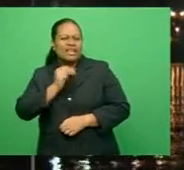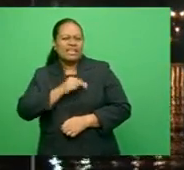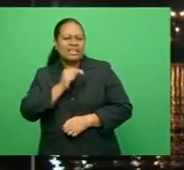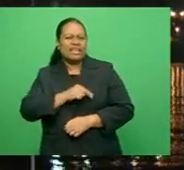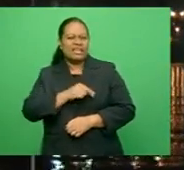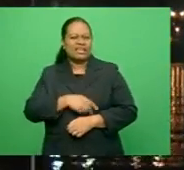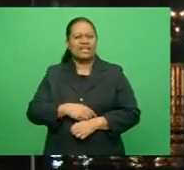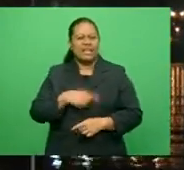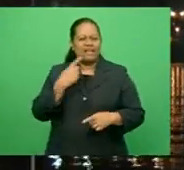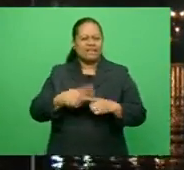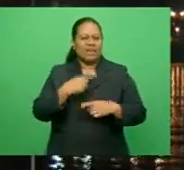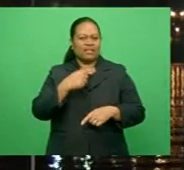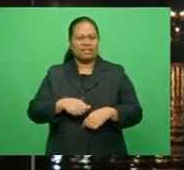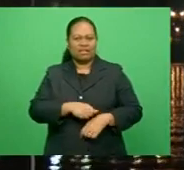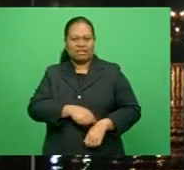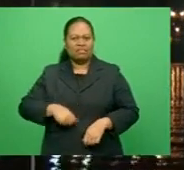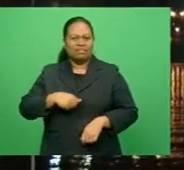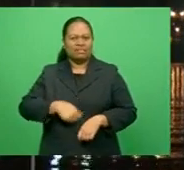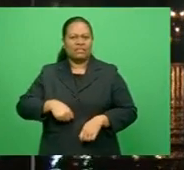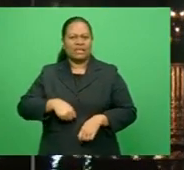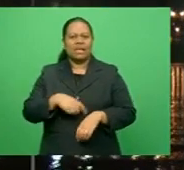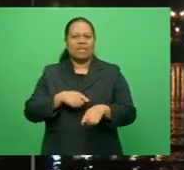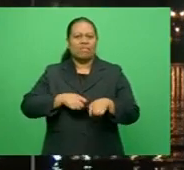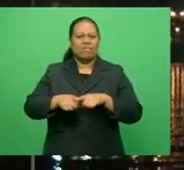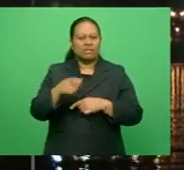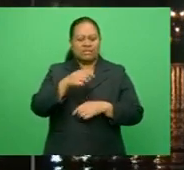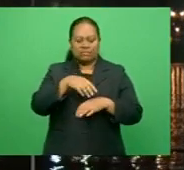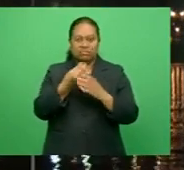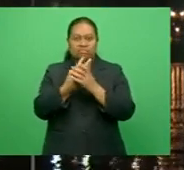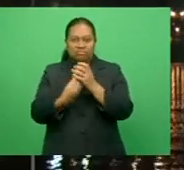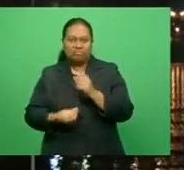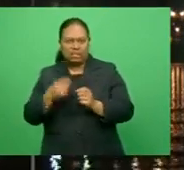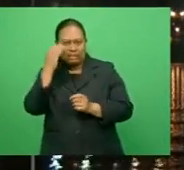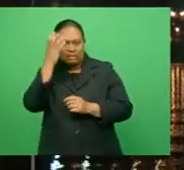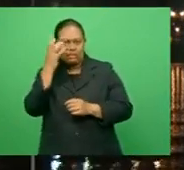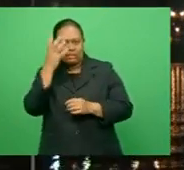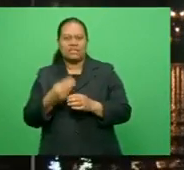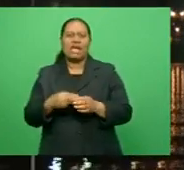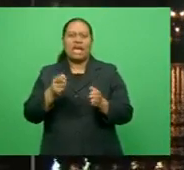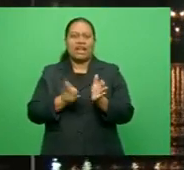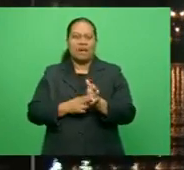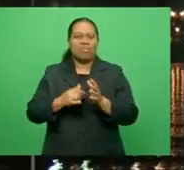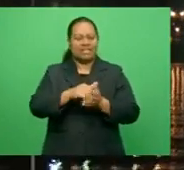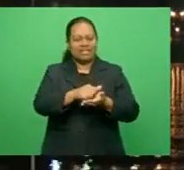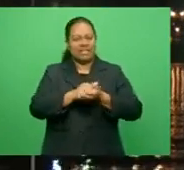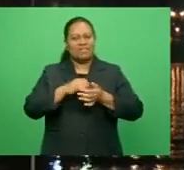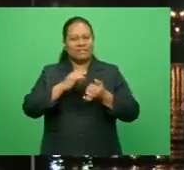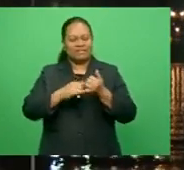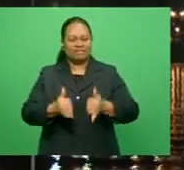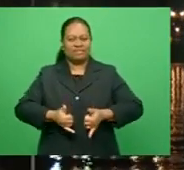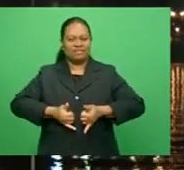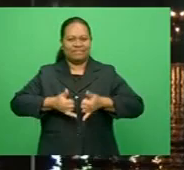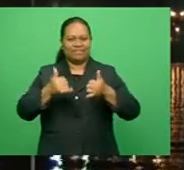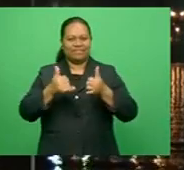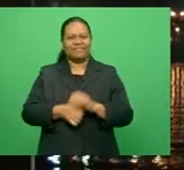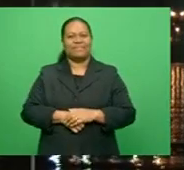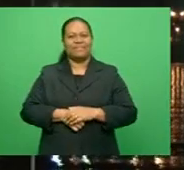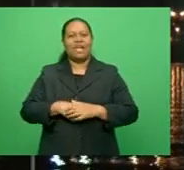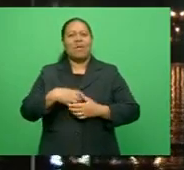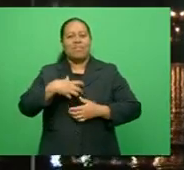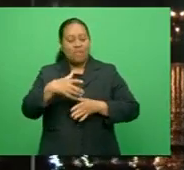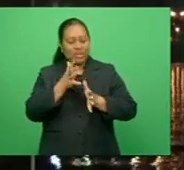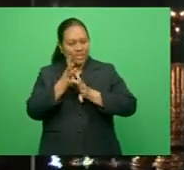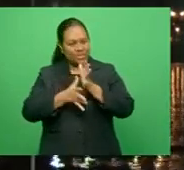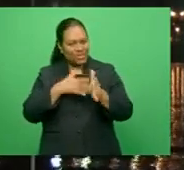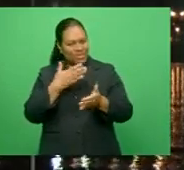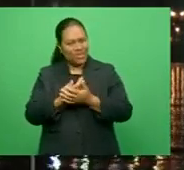urgent surgery, number of drowning cases a major concern, and Namorsi retains Fairbrother Sullivan Trophy. For these stories and others,